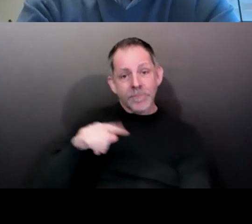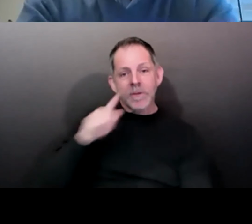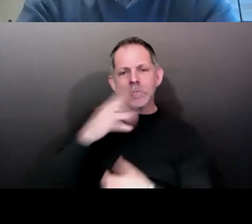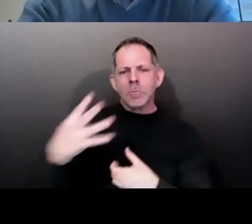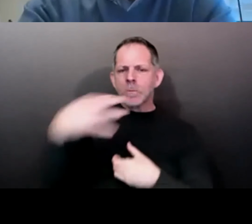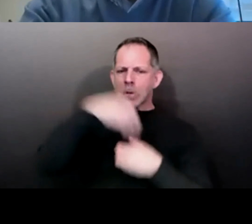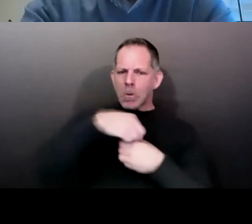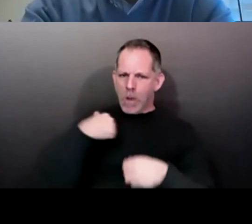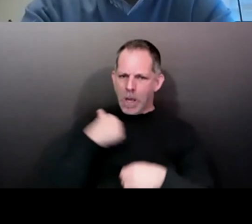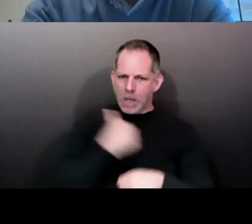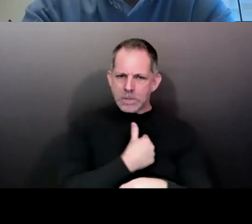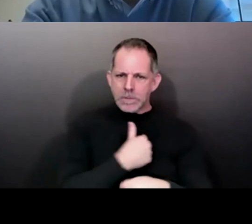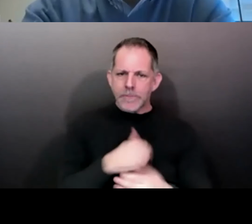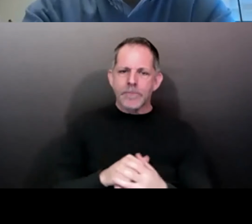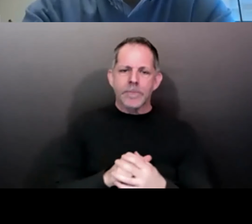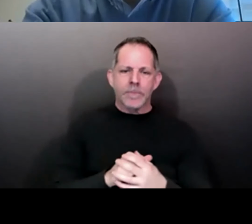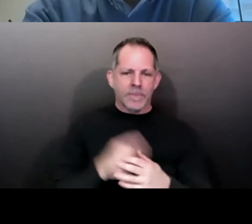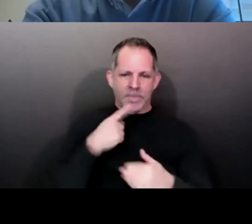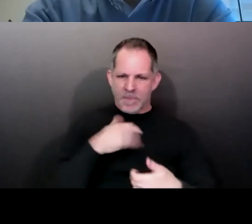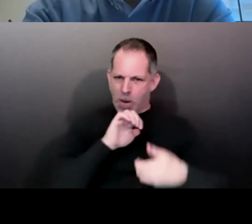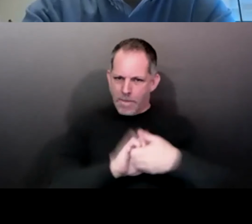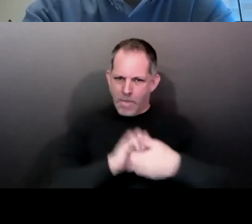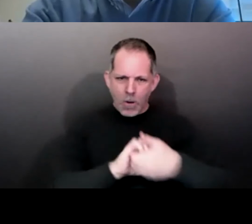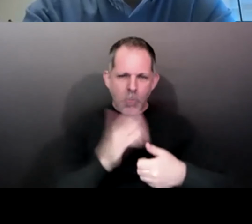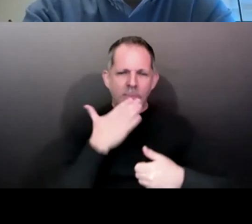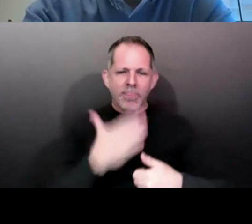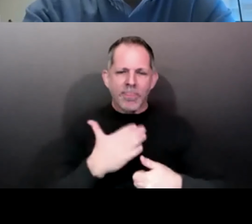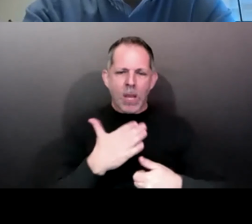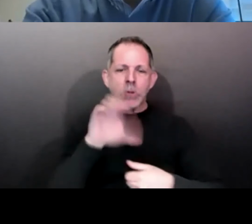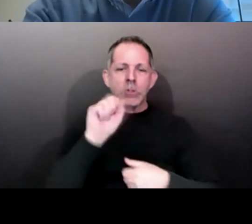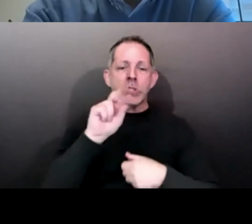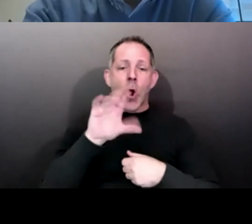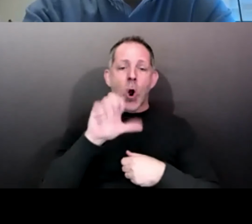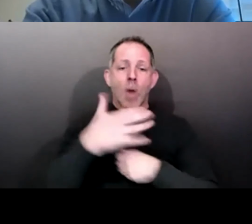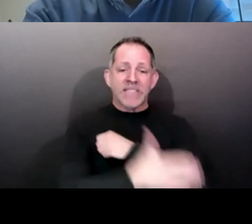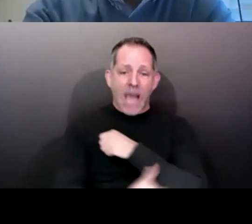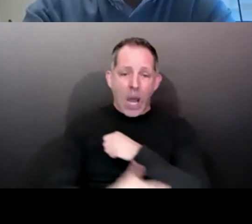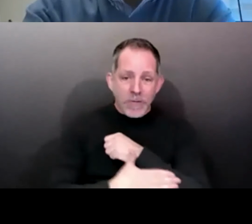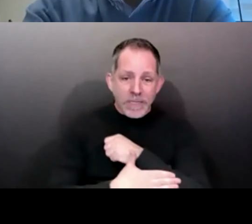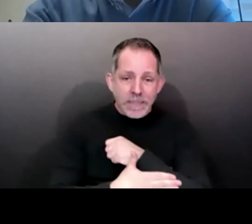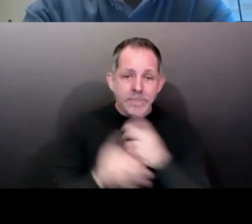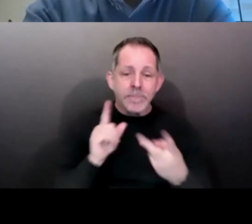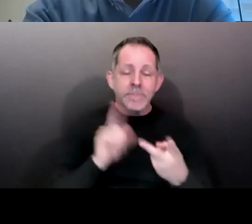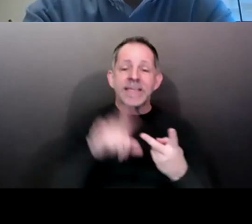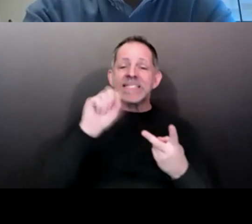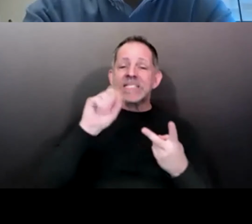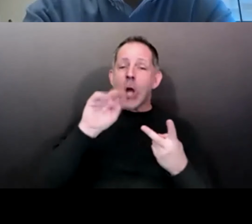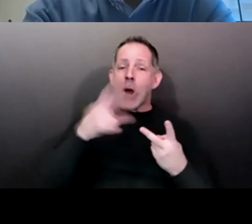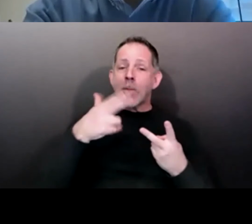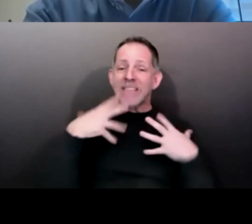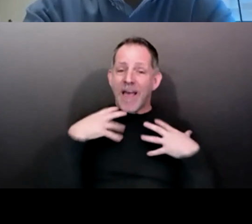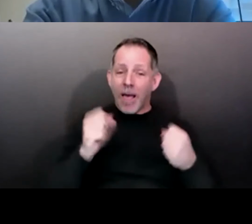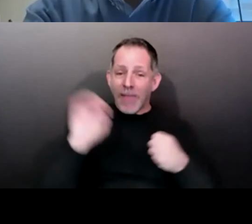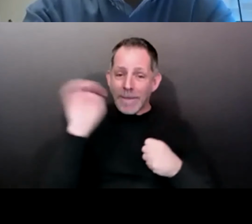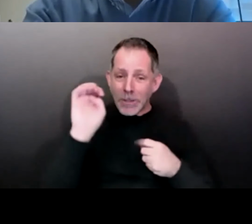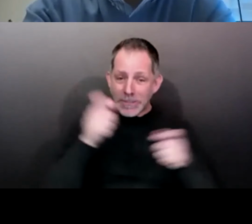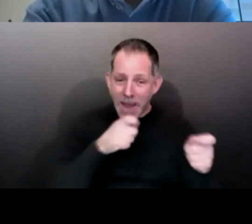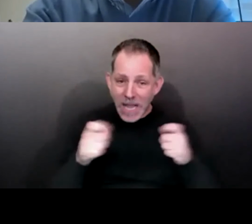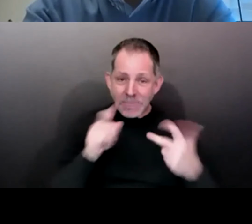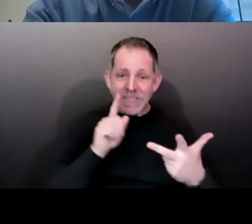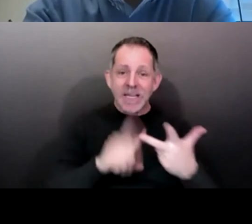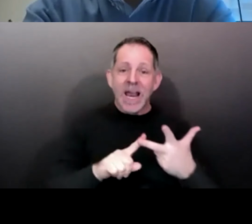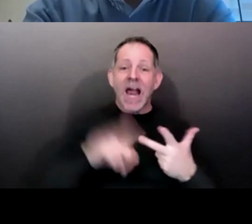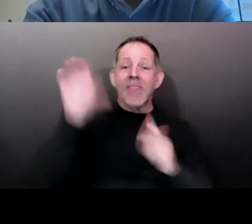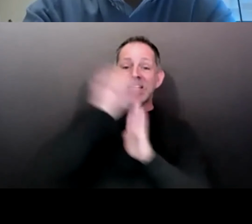thank the partnership with Snohomish Health District and Emergency Management and really the state for honoring our sovereignty and being